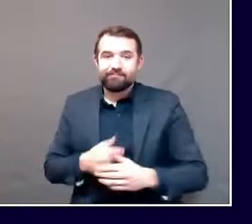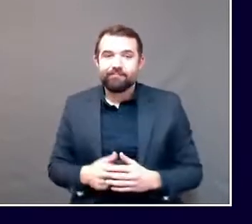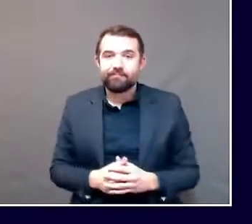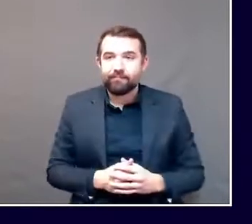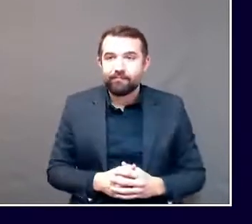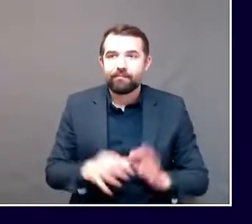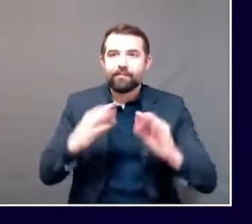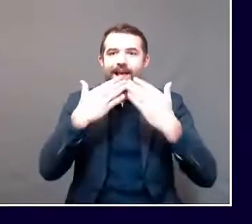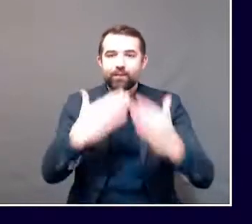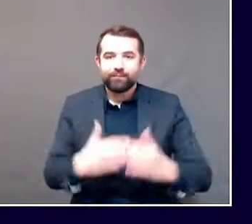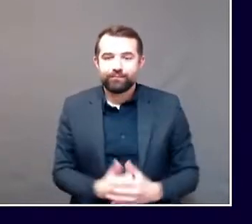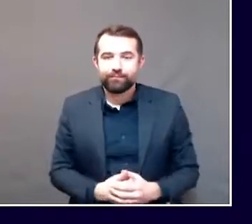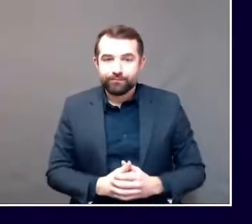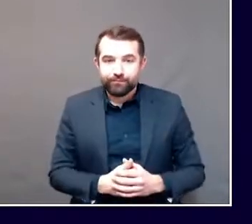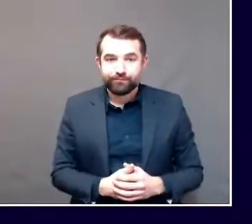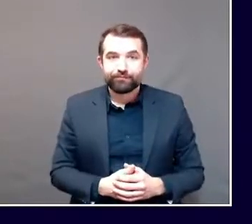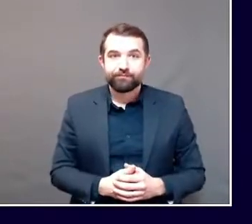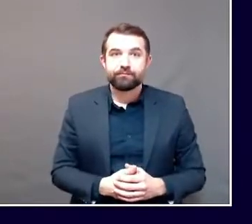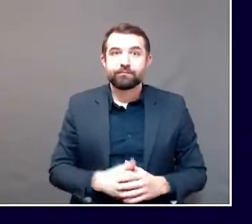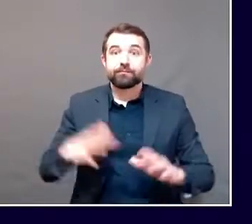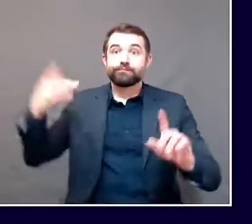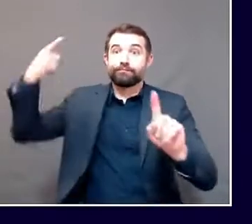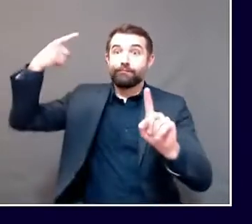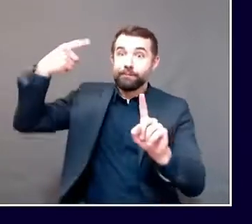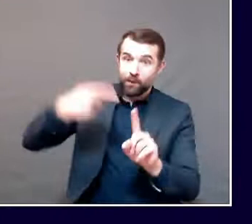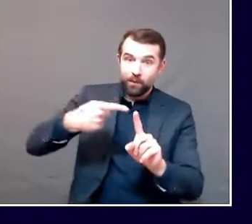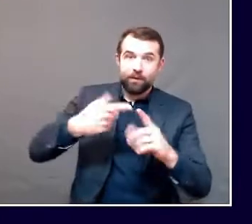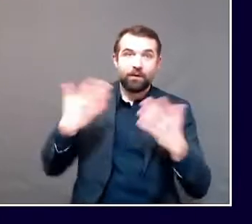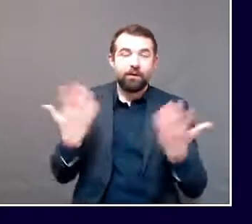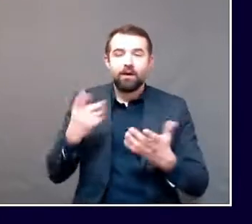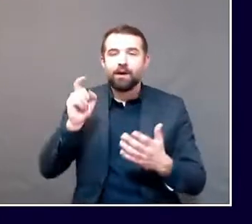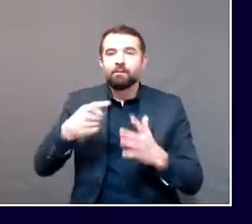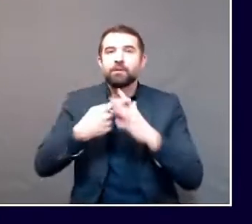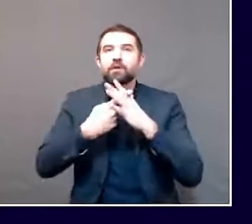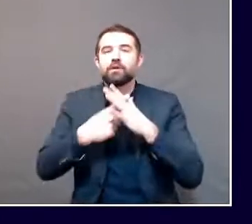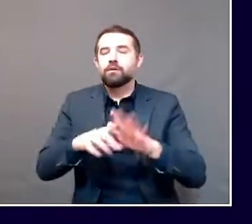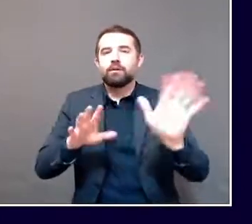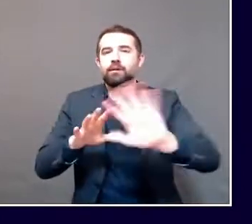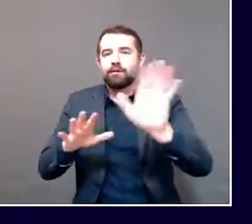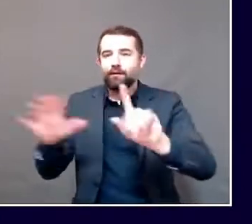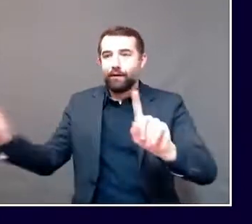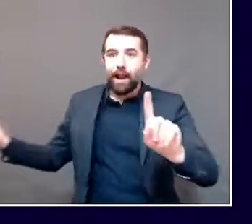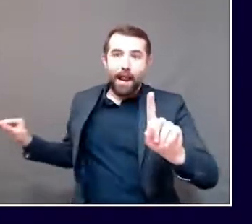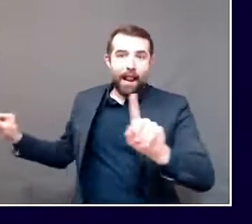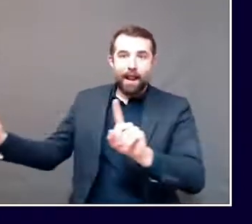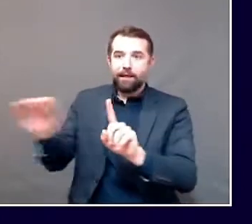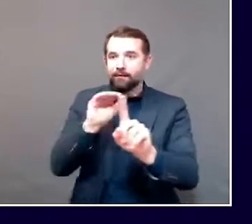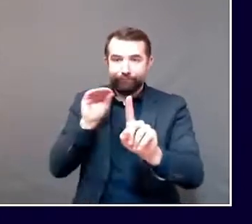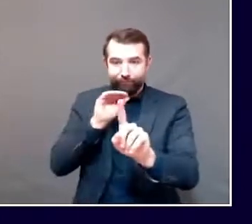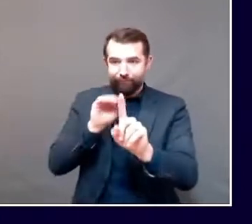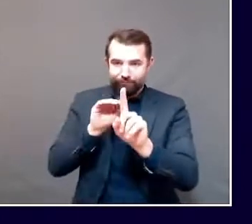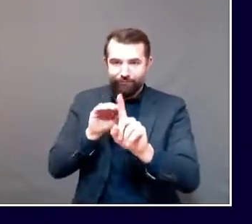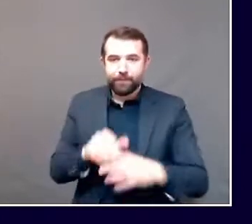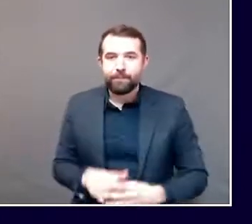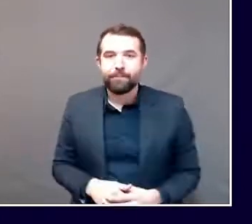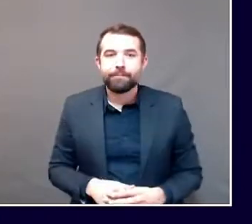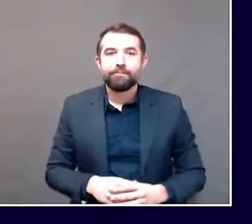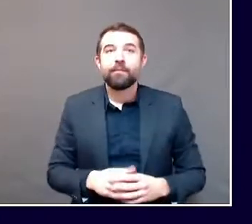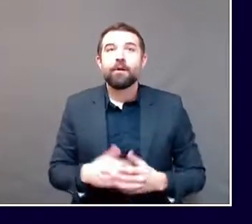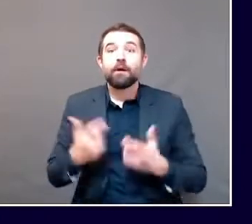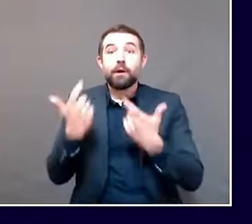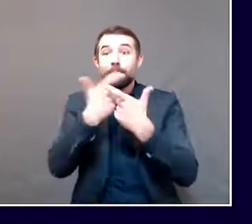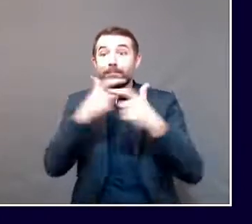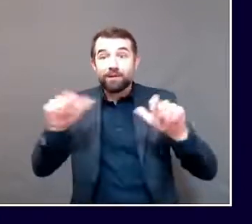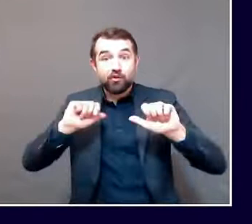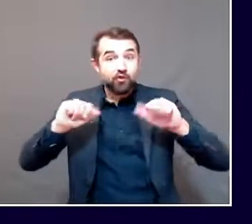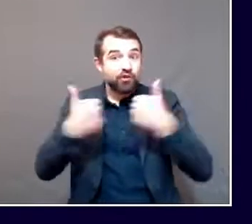to answer your question in a manner that I should have started, after supply, the number 2 challenge is logistics.